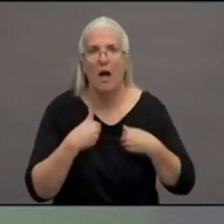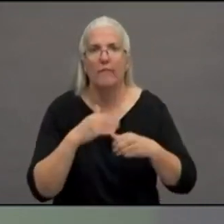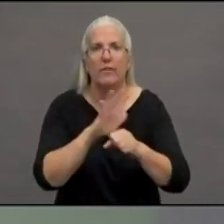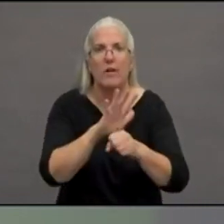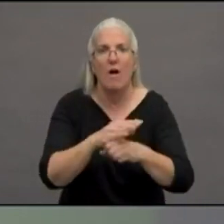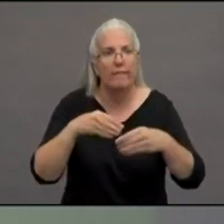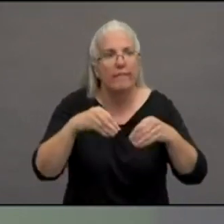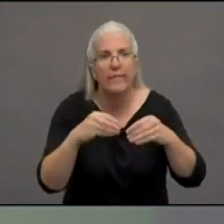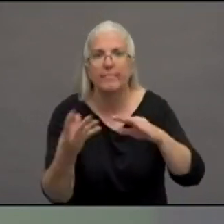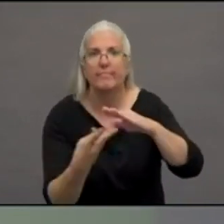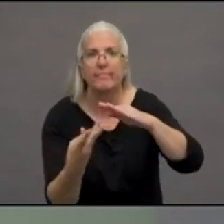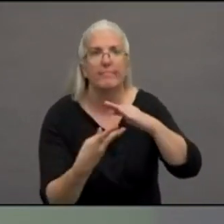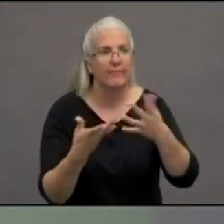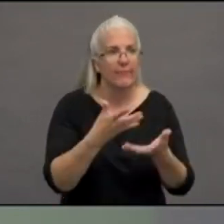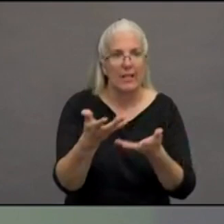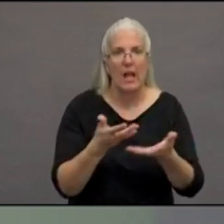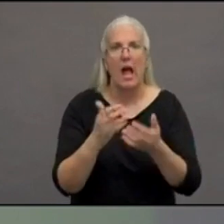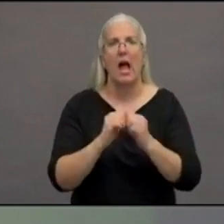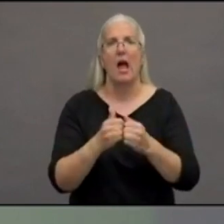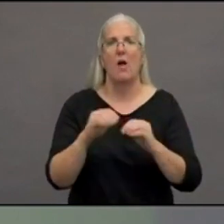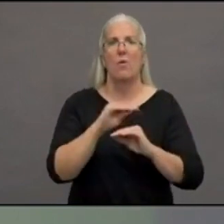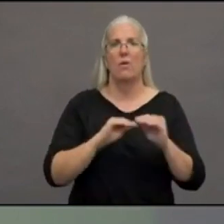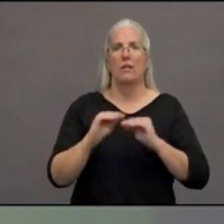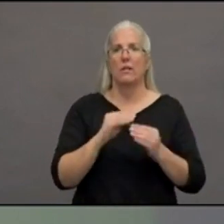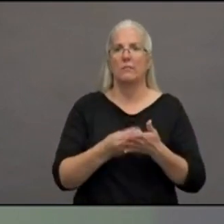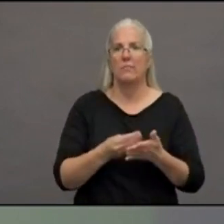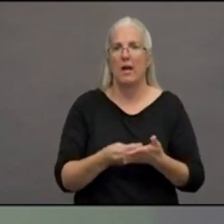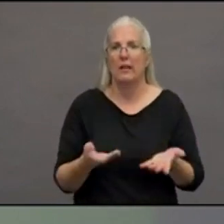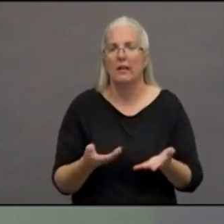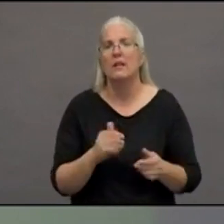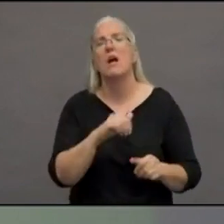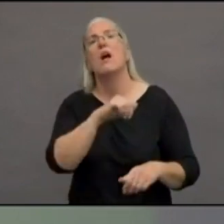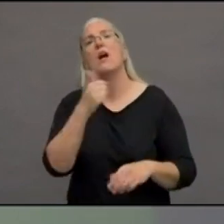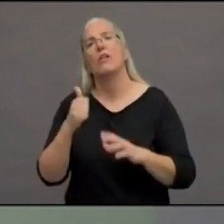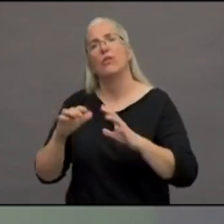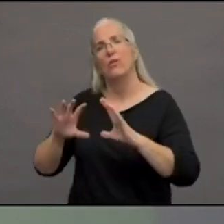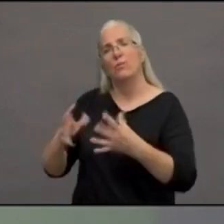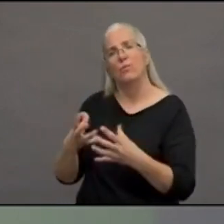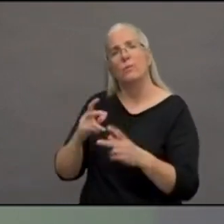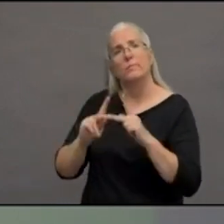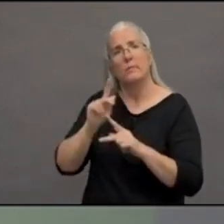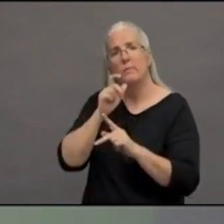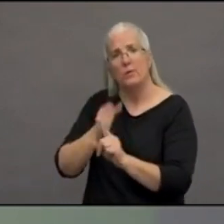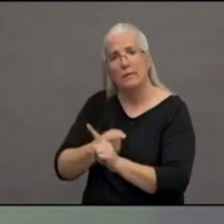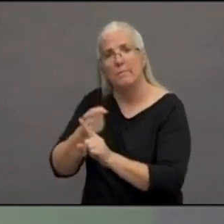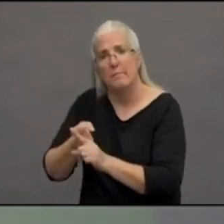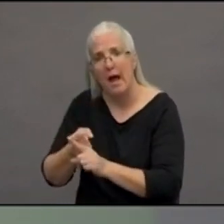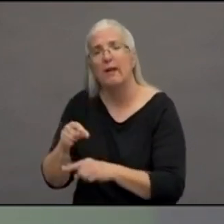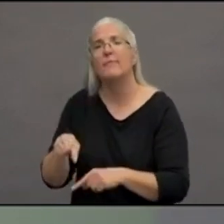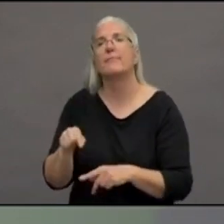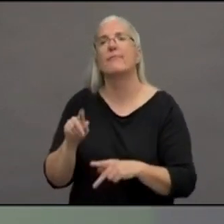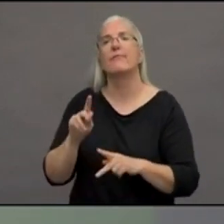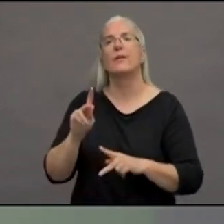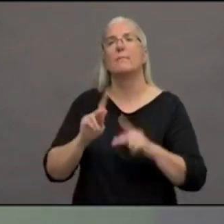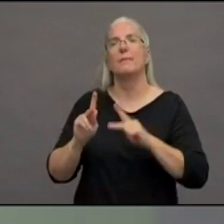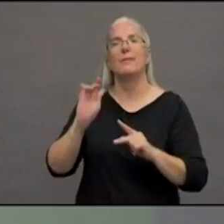food. And then finally is the idea of lots of individuals are making their own way, right? So you have my